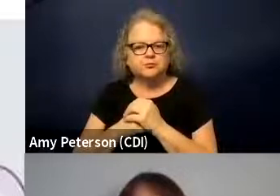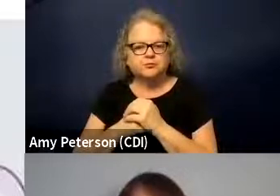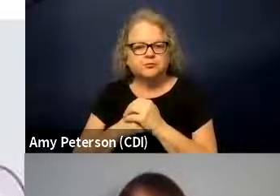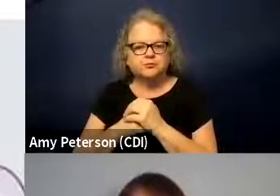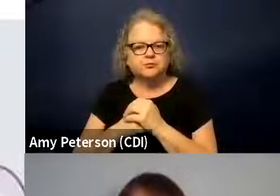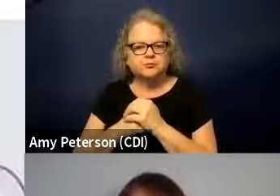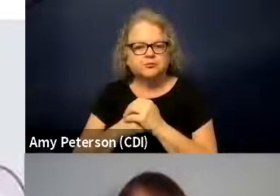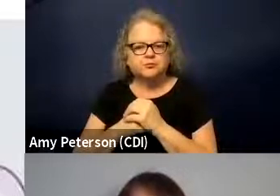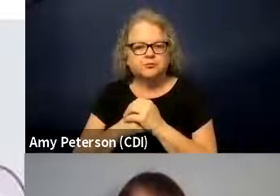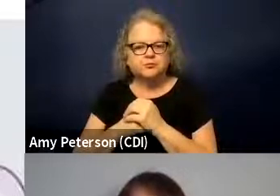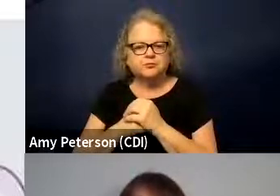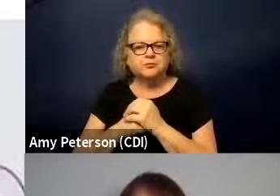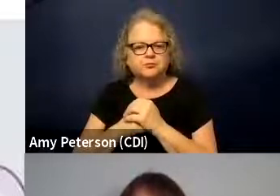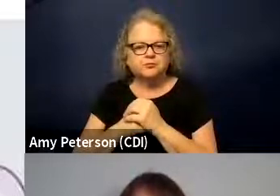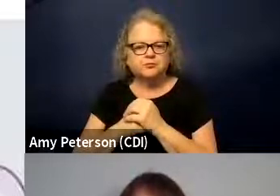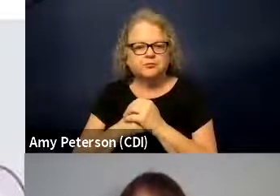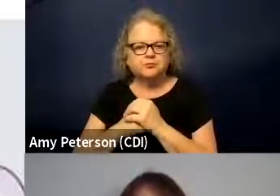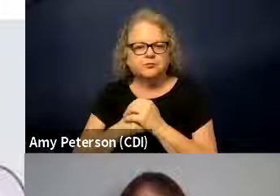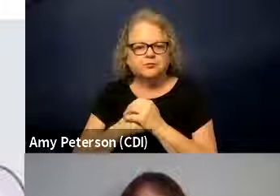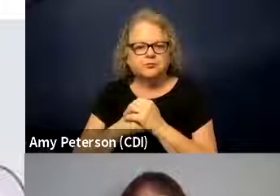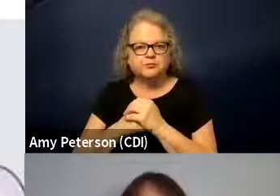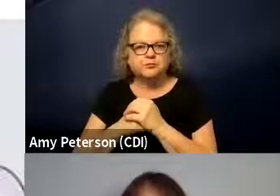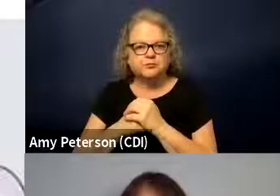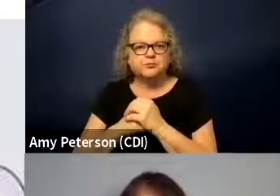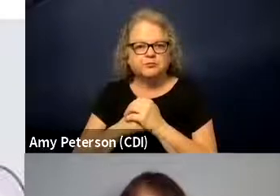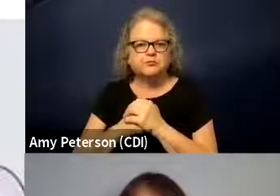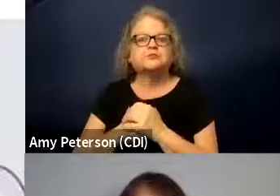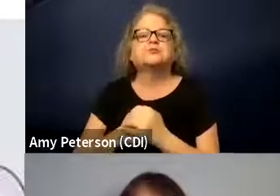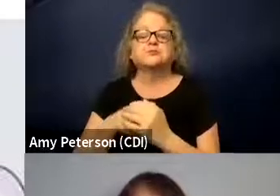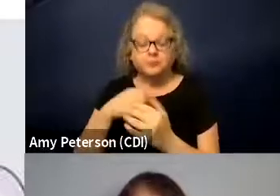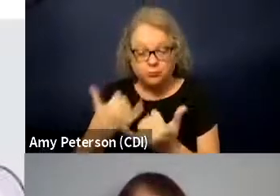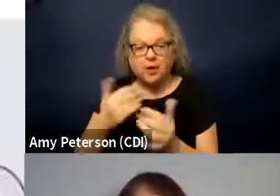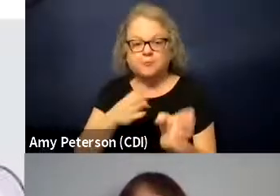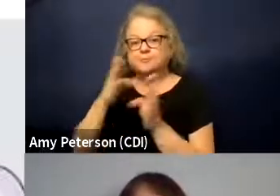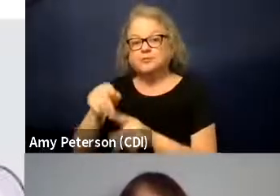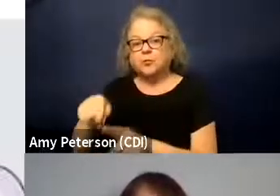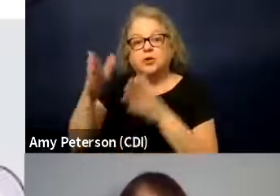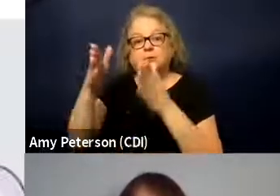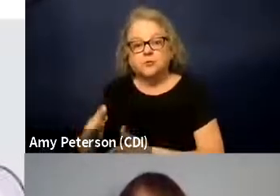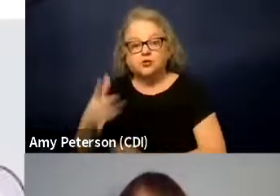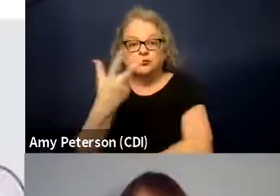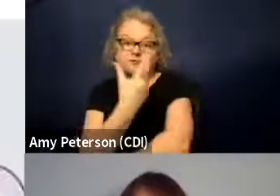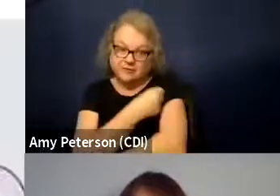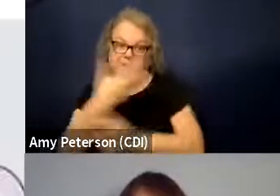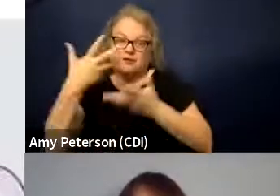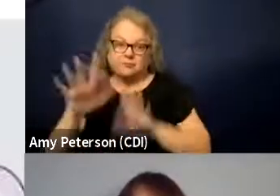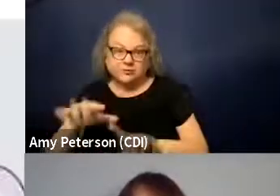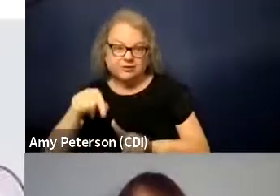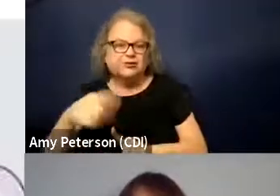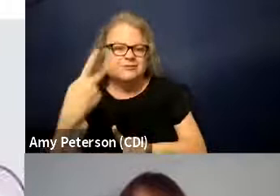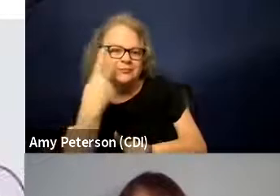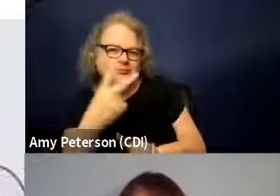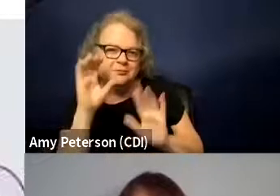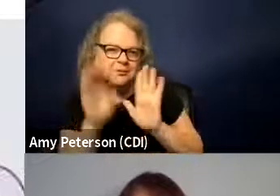This is what it looks like if you're vaccinated and immune. Your body makes antibodies to